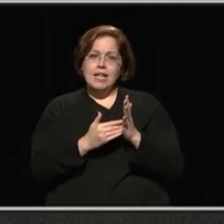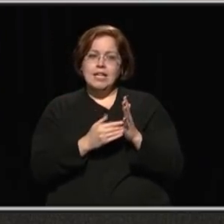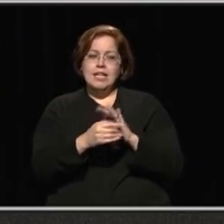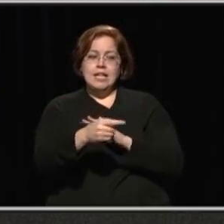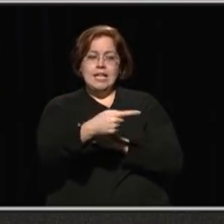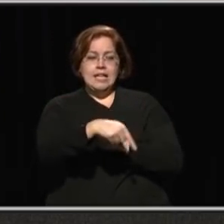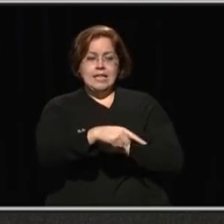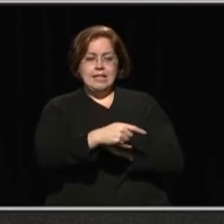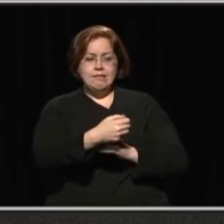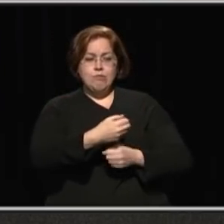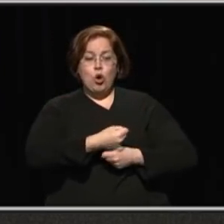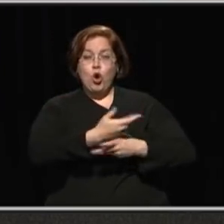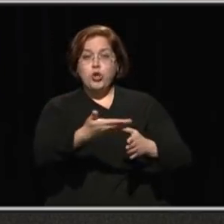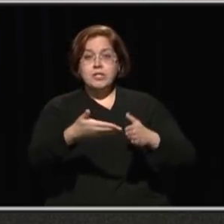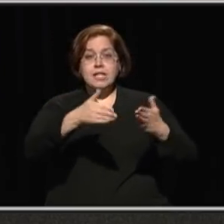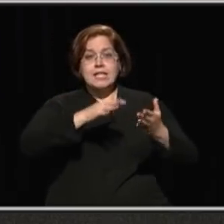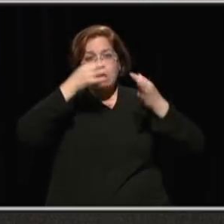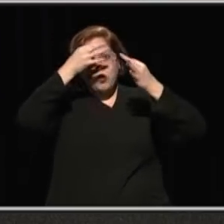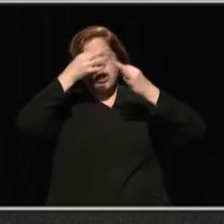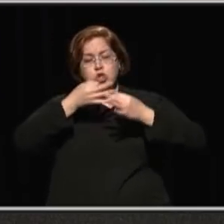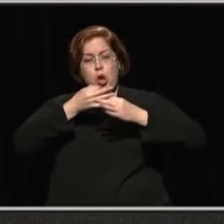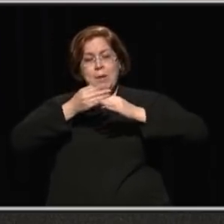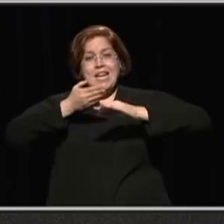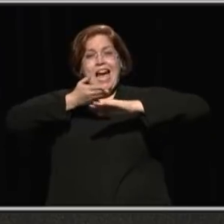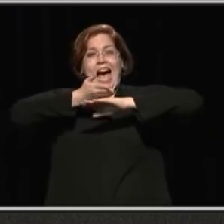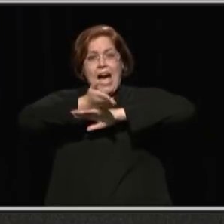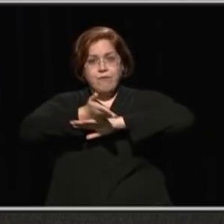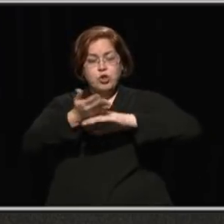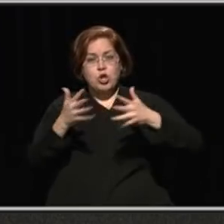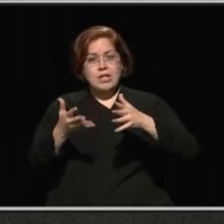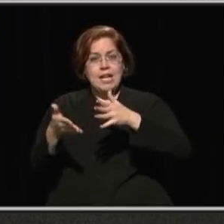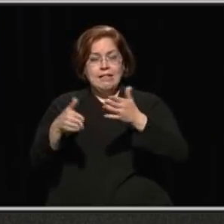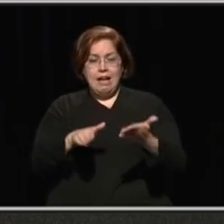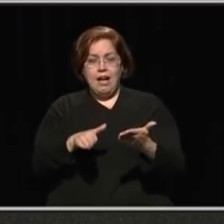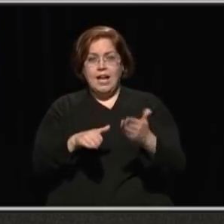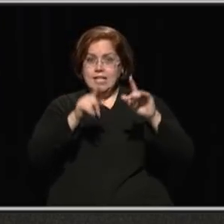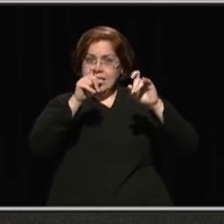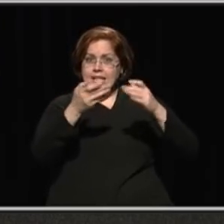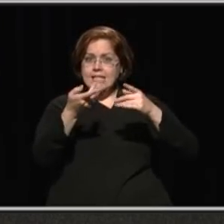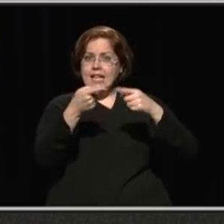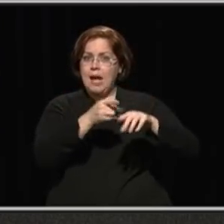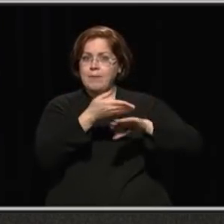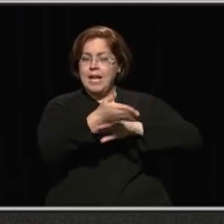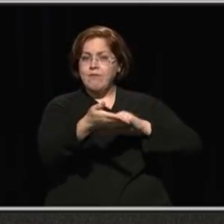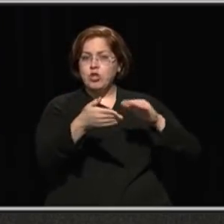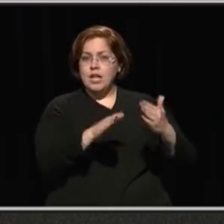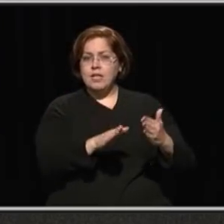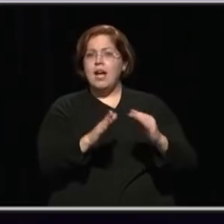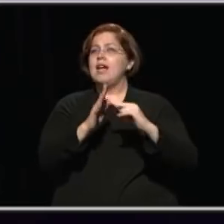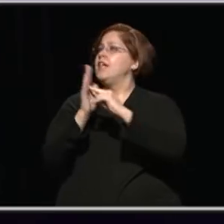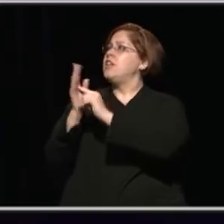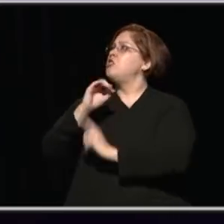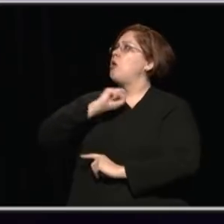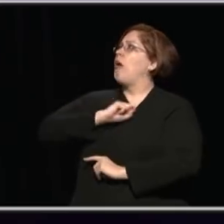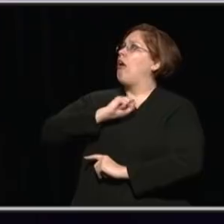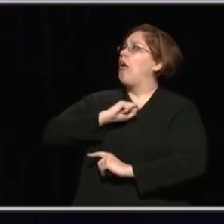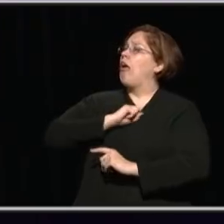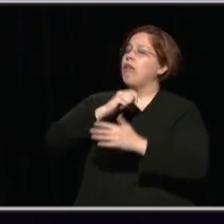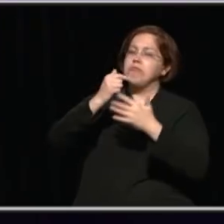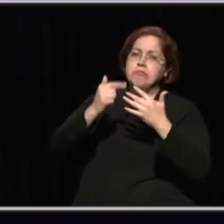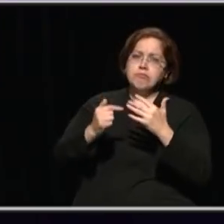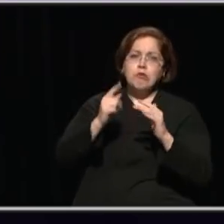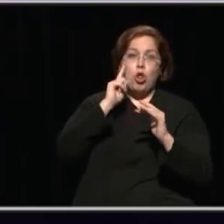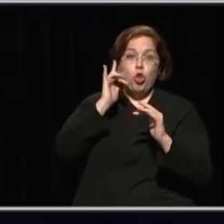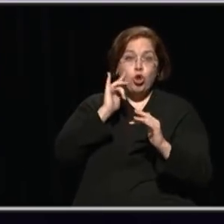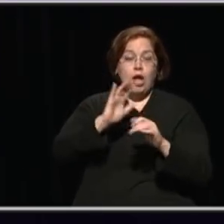these causes of death were determined post-mortem. The testing was done post-mortem, exhibited signs and symptoms, but never tests were done.